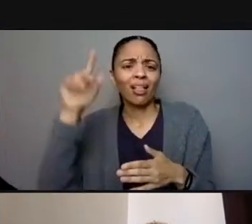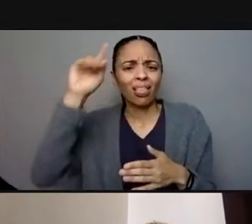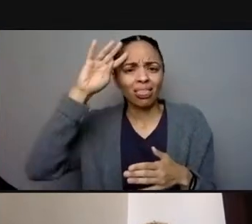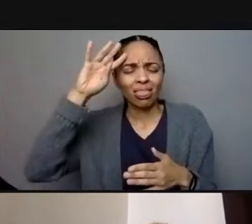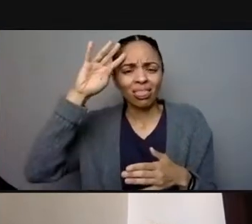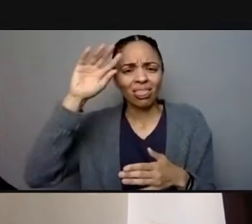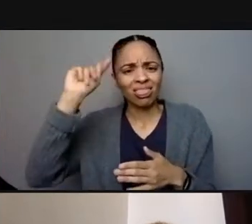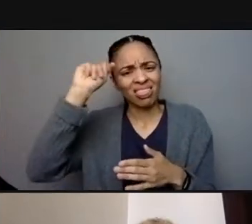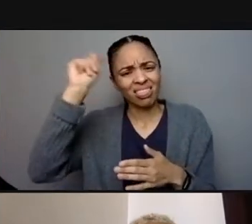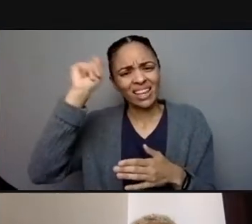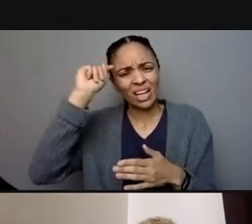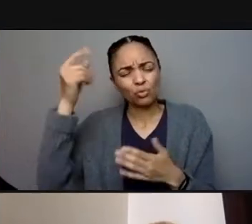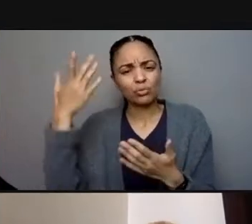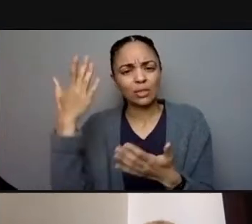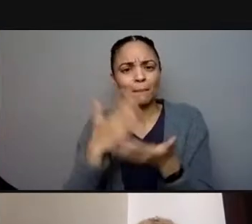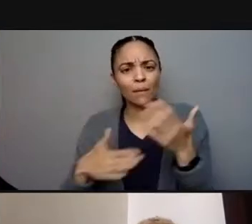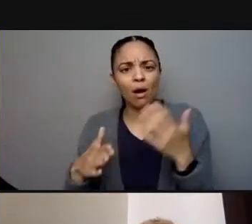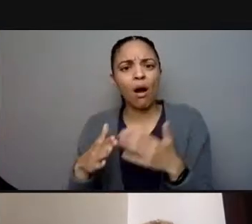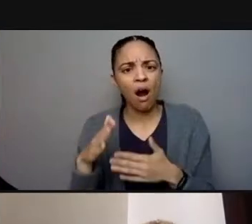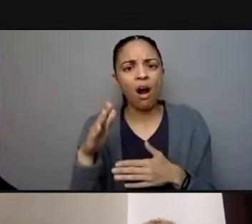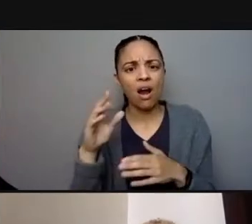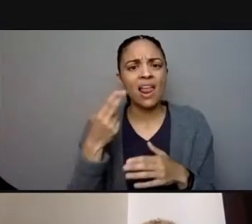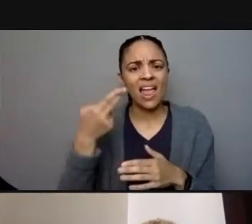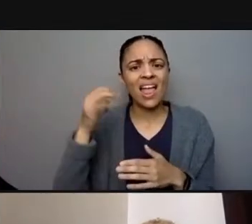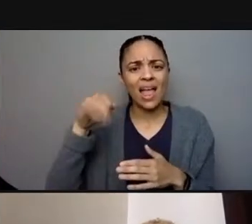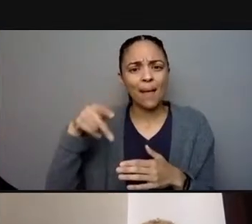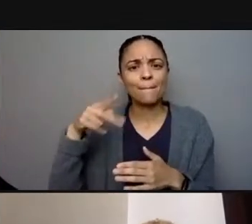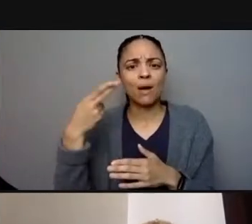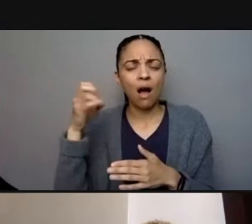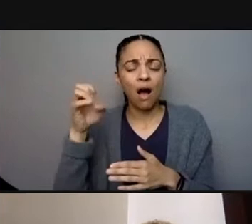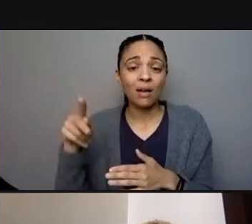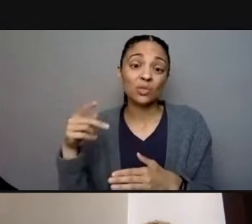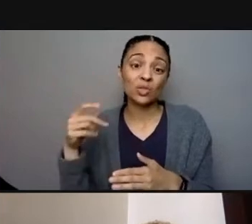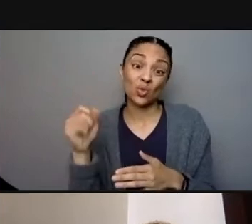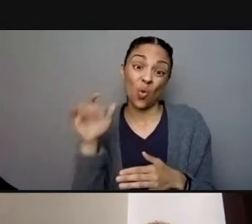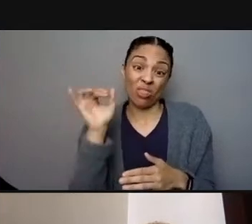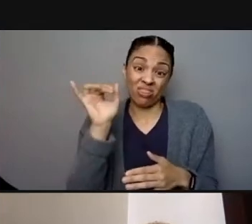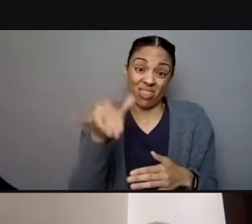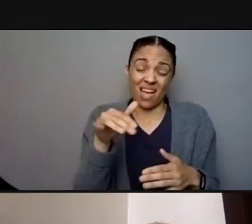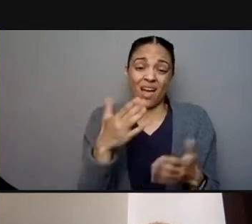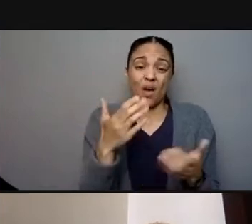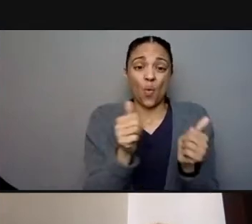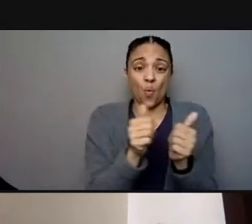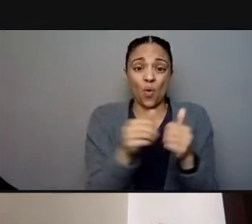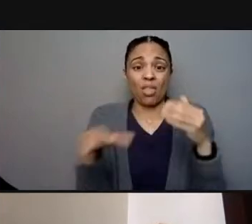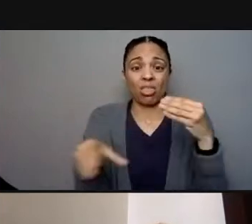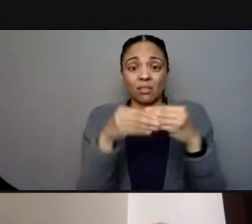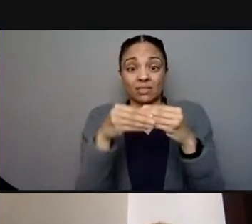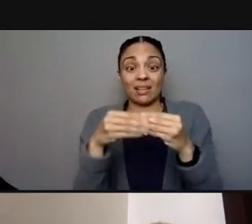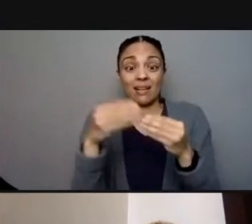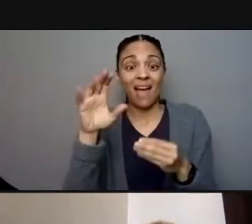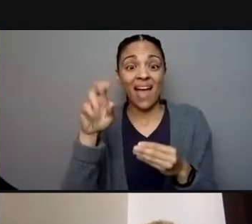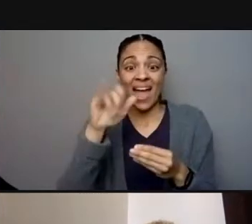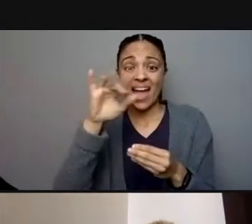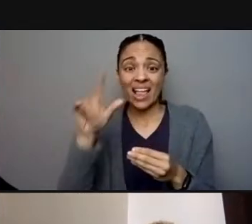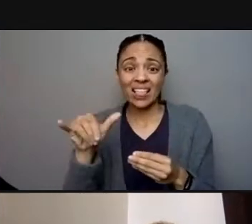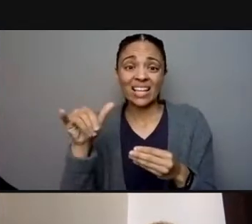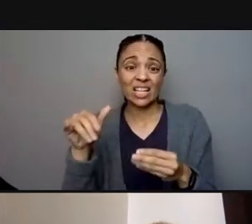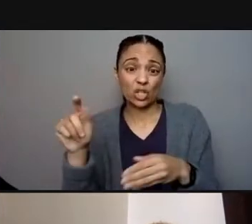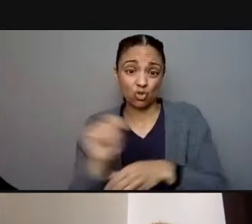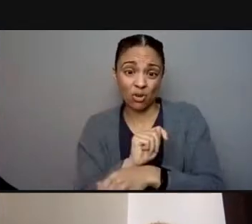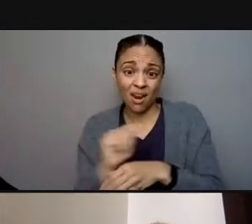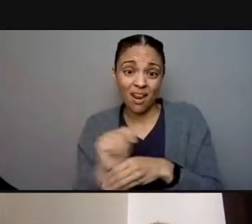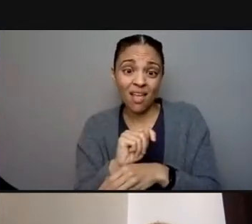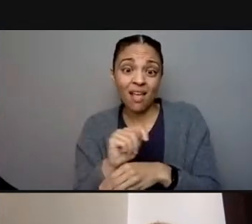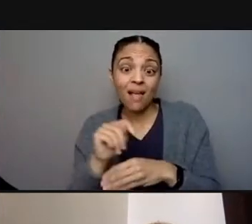So the influx of the hip hop community on top of my A.L.E. training and all of that, and with a gospel root, I'll say is my